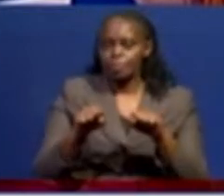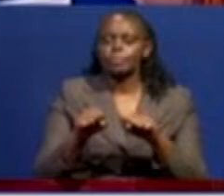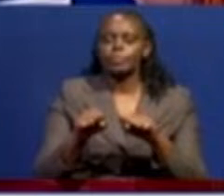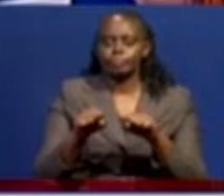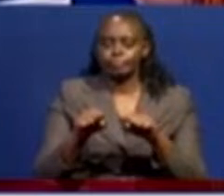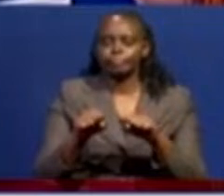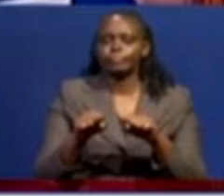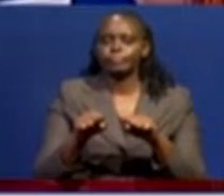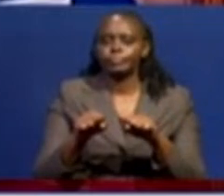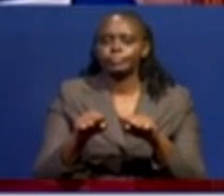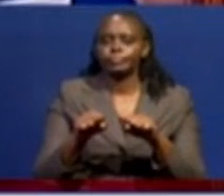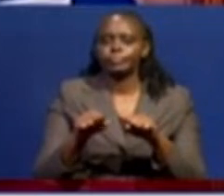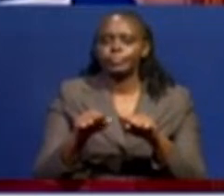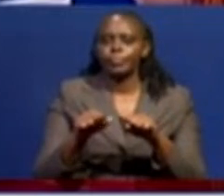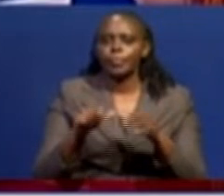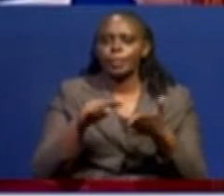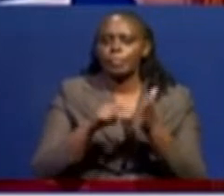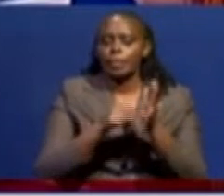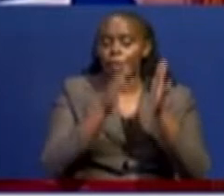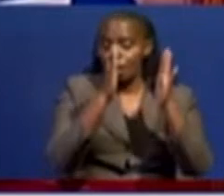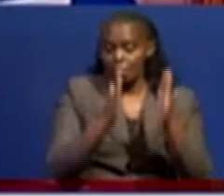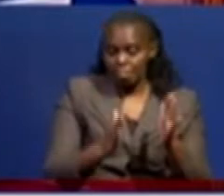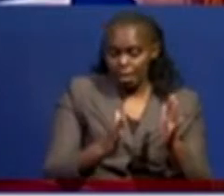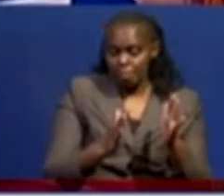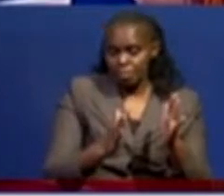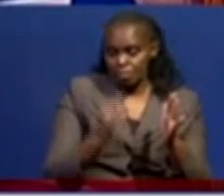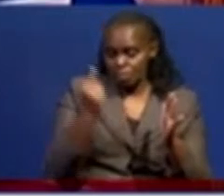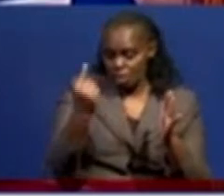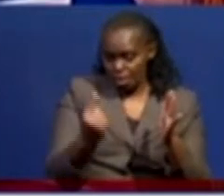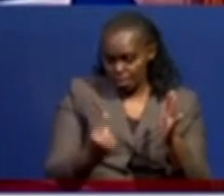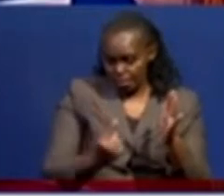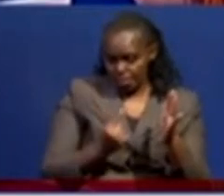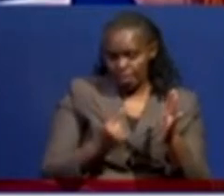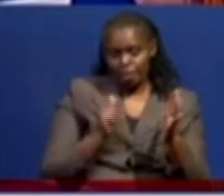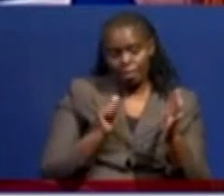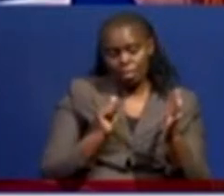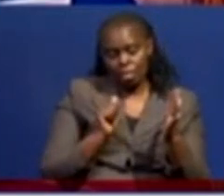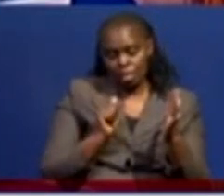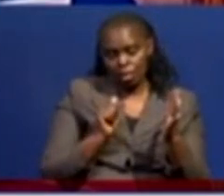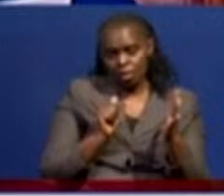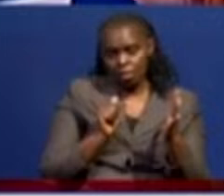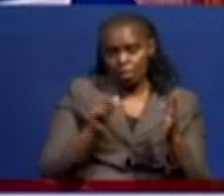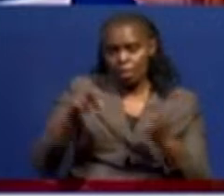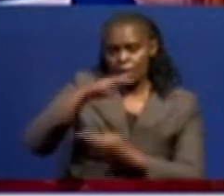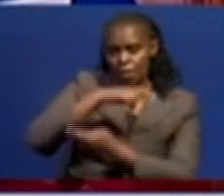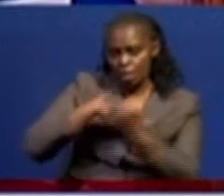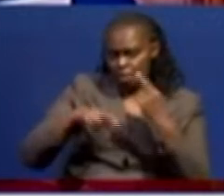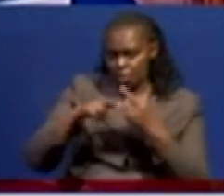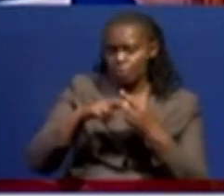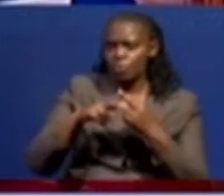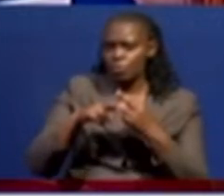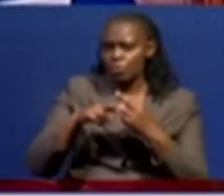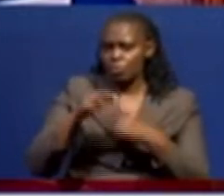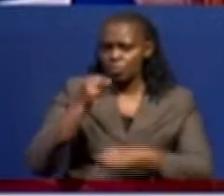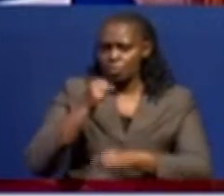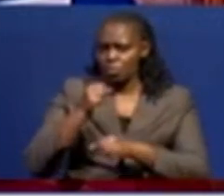Yes. So was the term of the persons appearing on that particular page ever